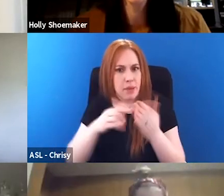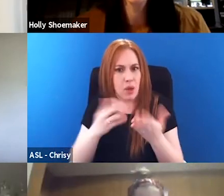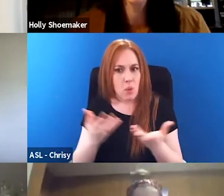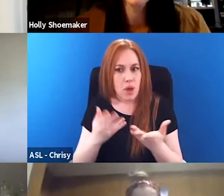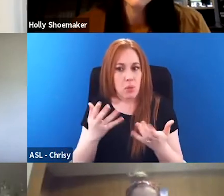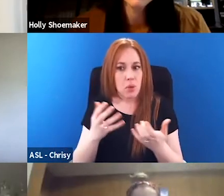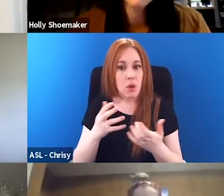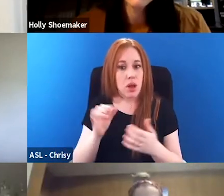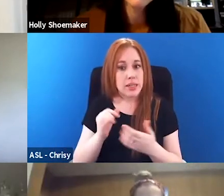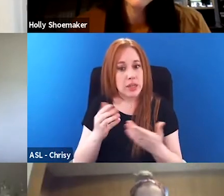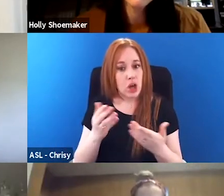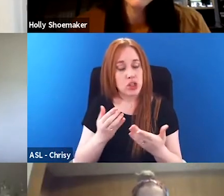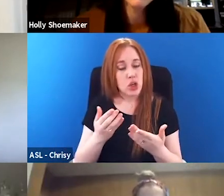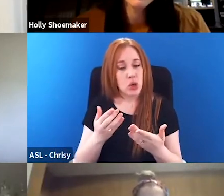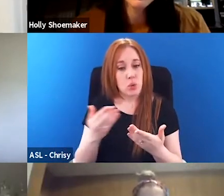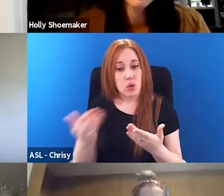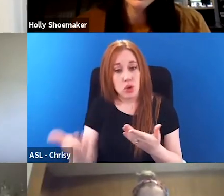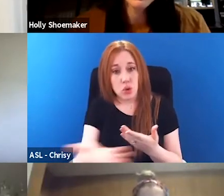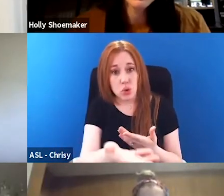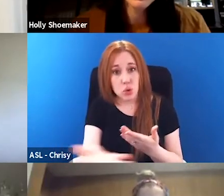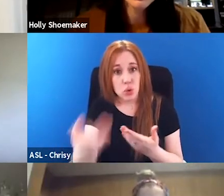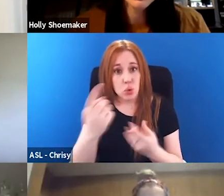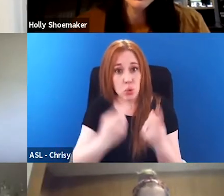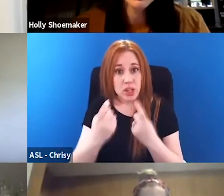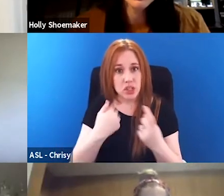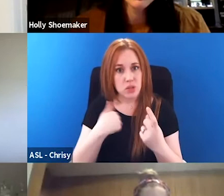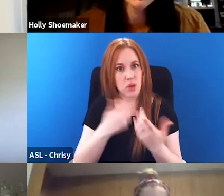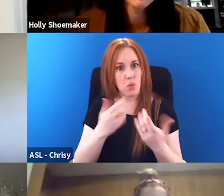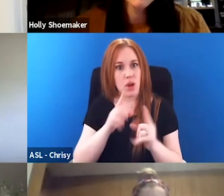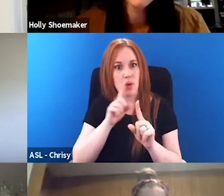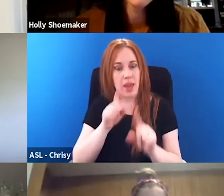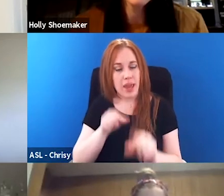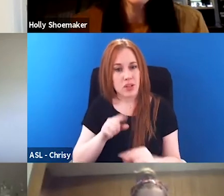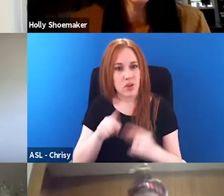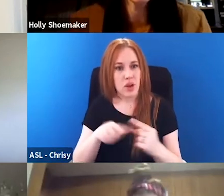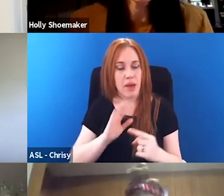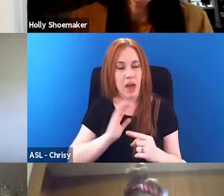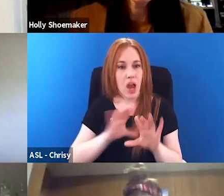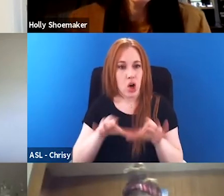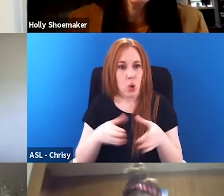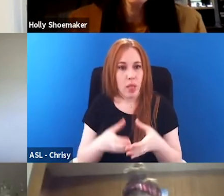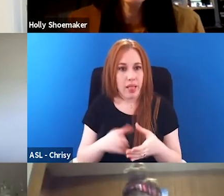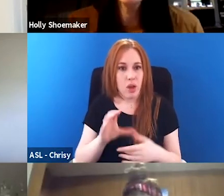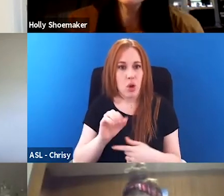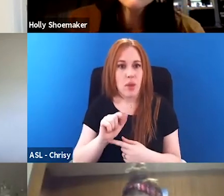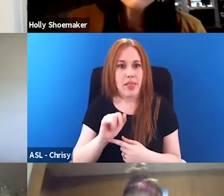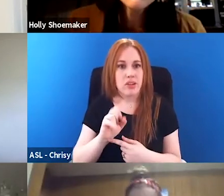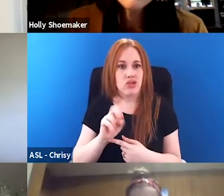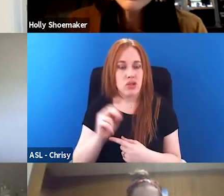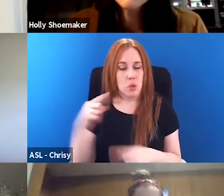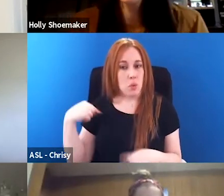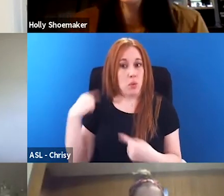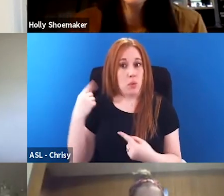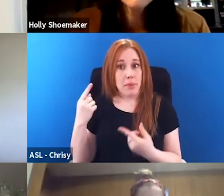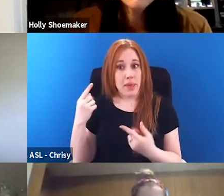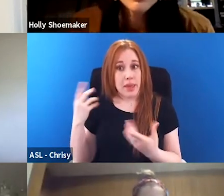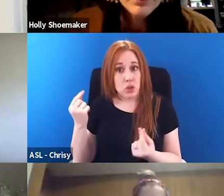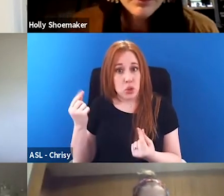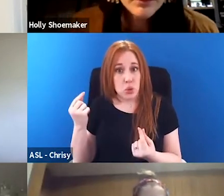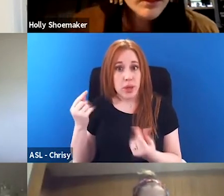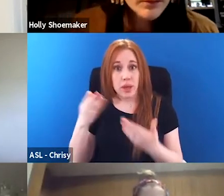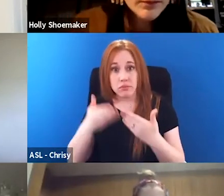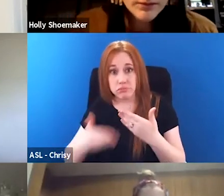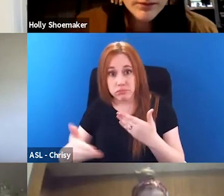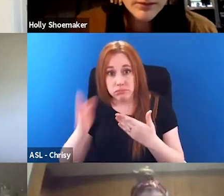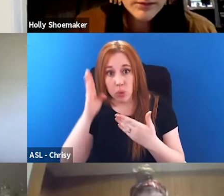here to answer any questions you may have on the coalition, what we're what we've been doing, what we plan on doing, or anything else